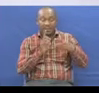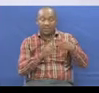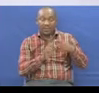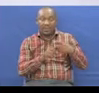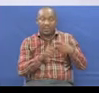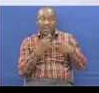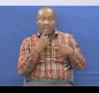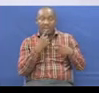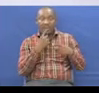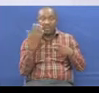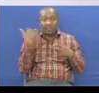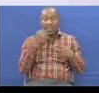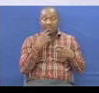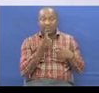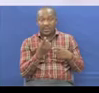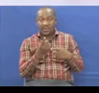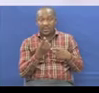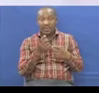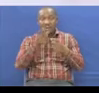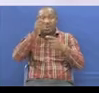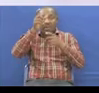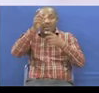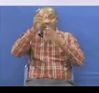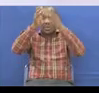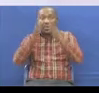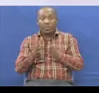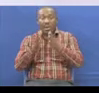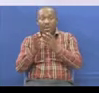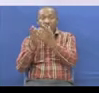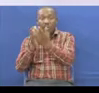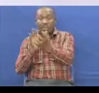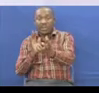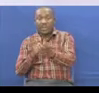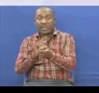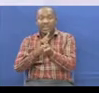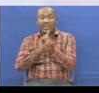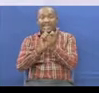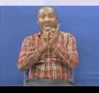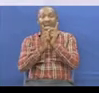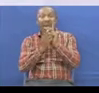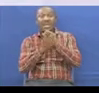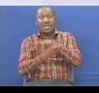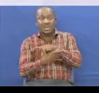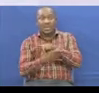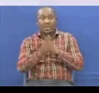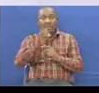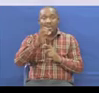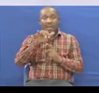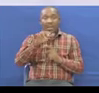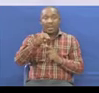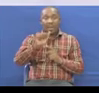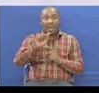is human population is dynamic. Human population